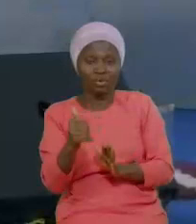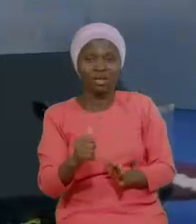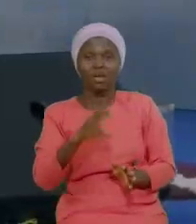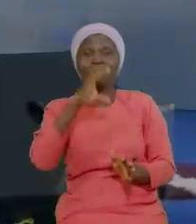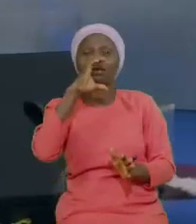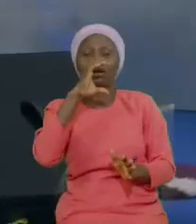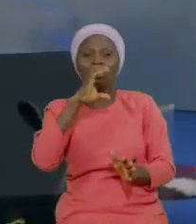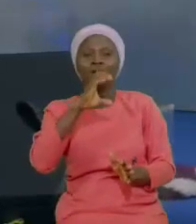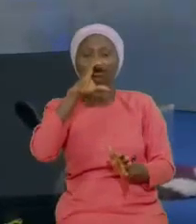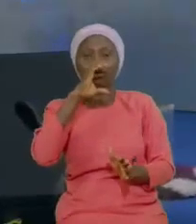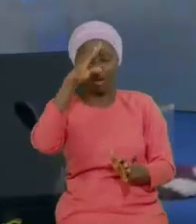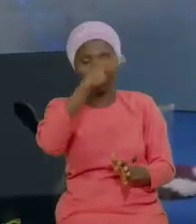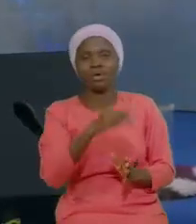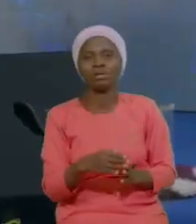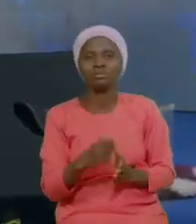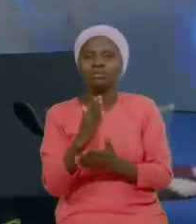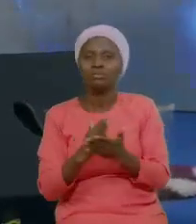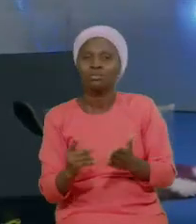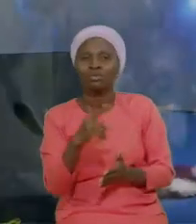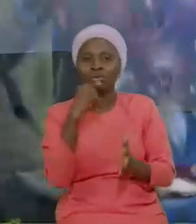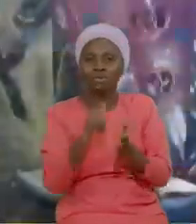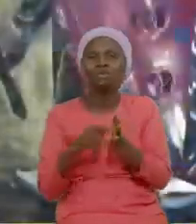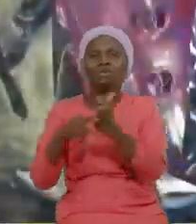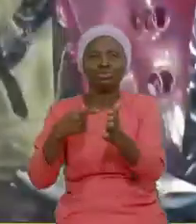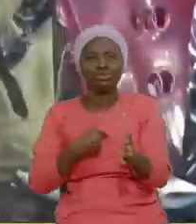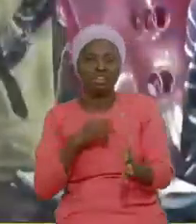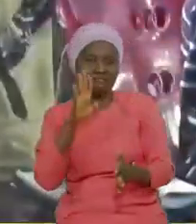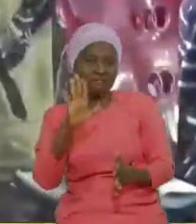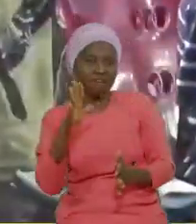Somebody says, show me five of your best friends.